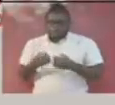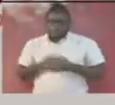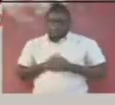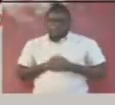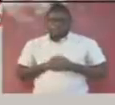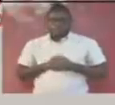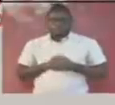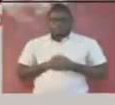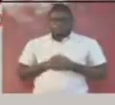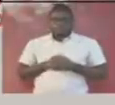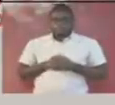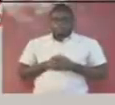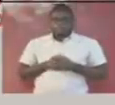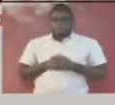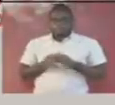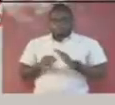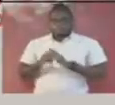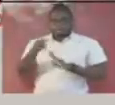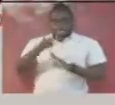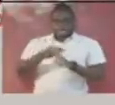present,